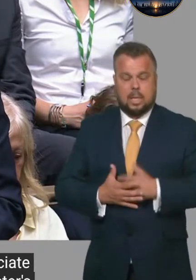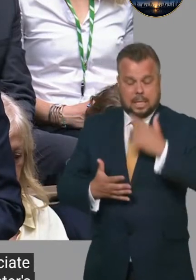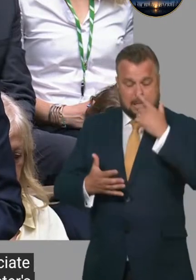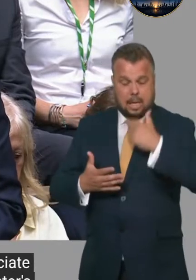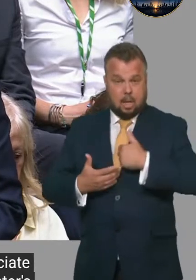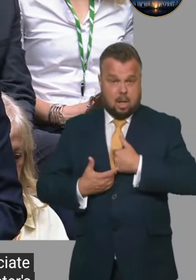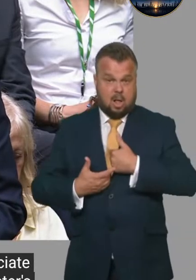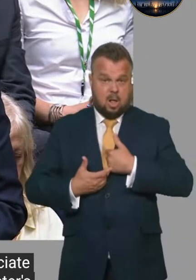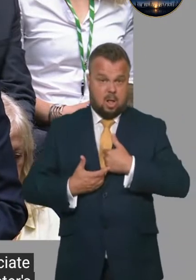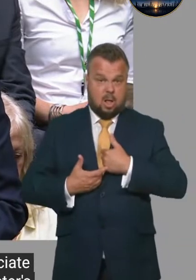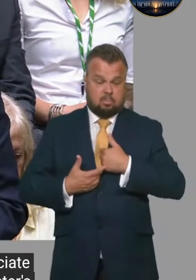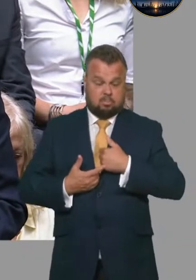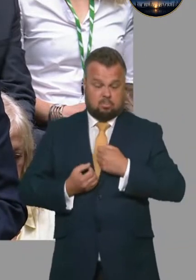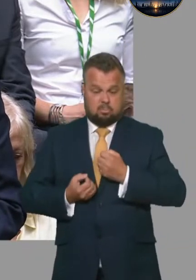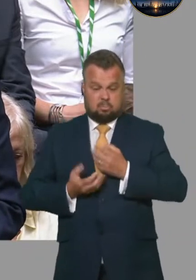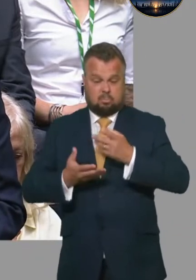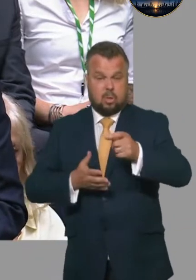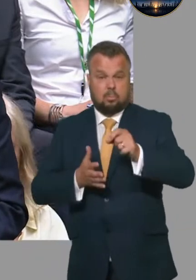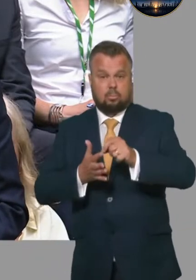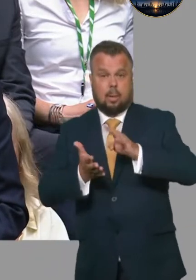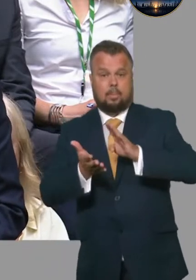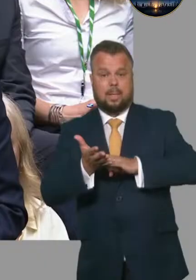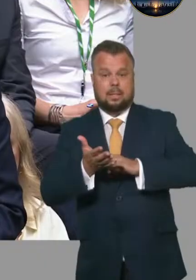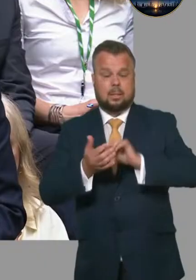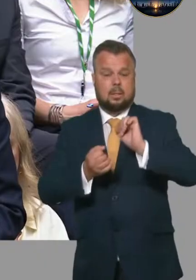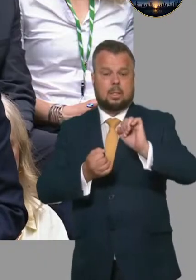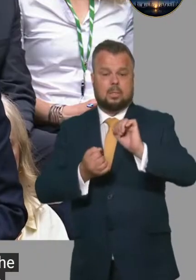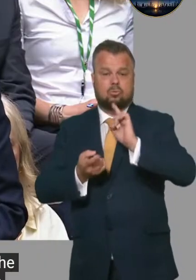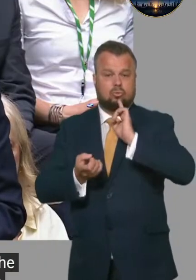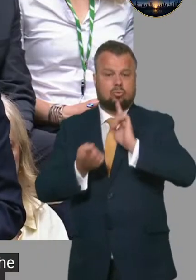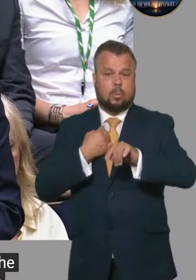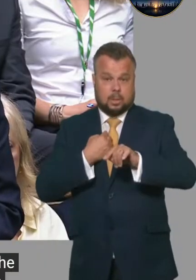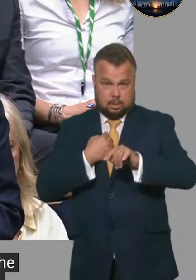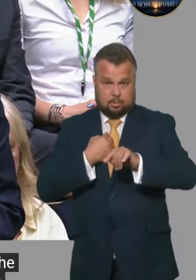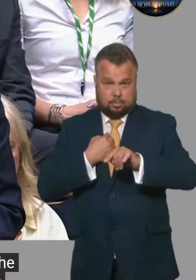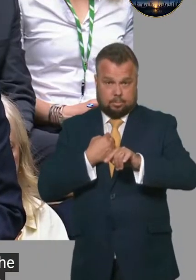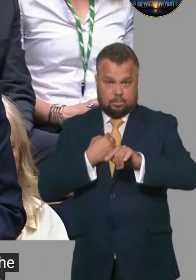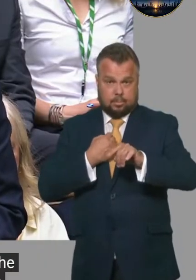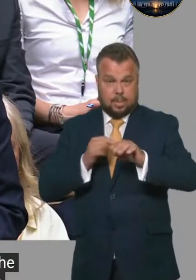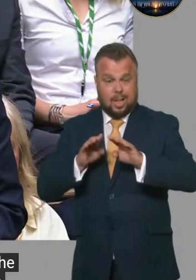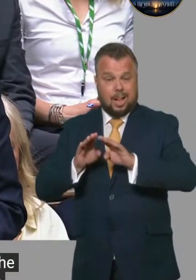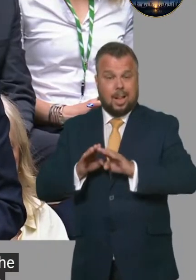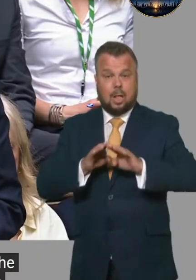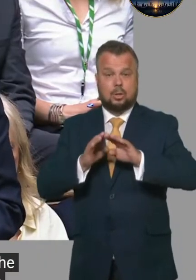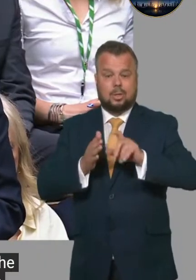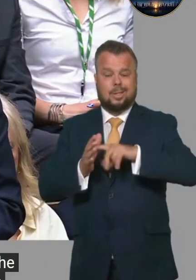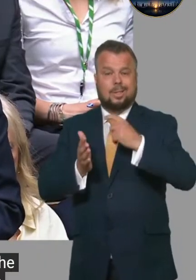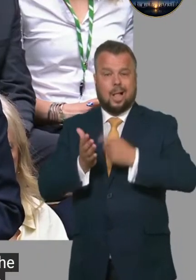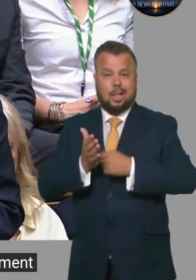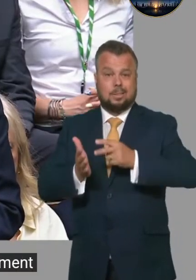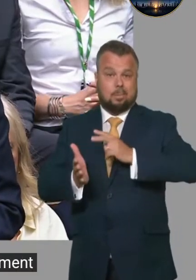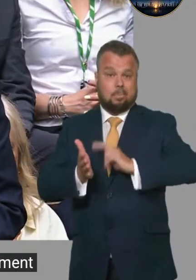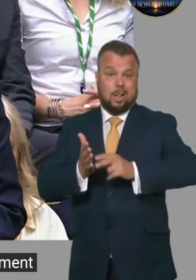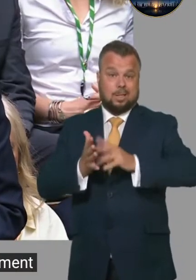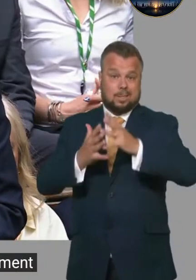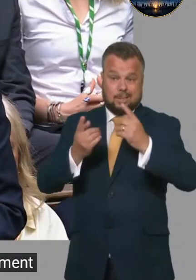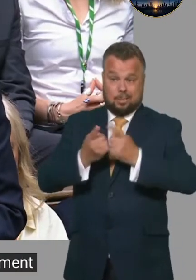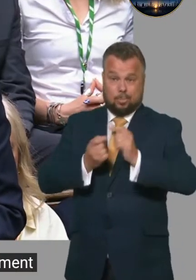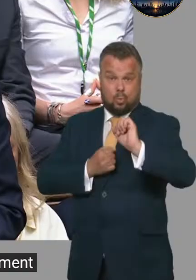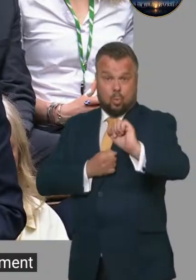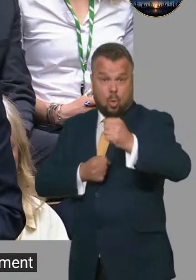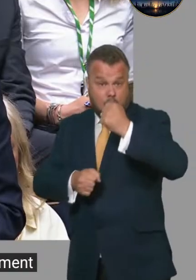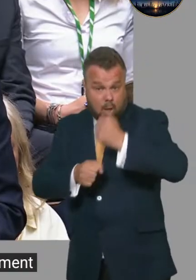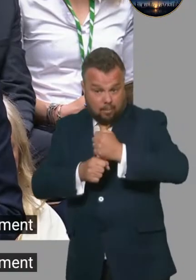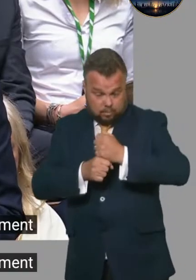can be really proud of. Cancer patients in Wokingham and across the country cannot afford for it not to